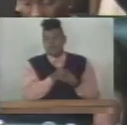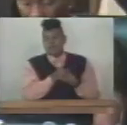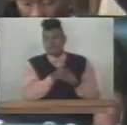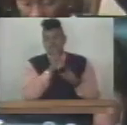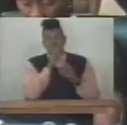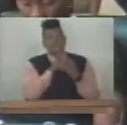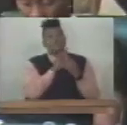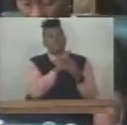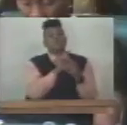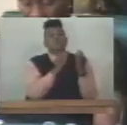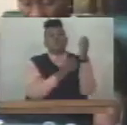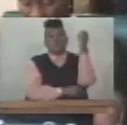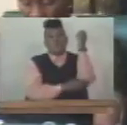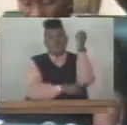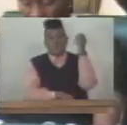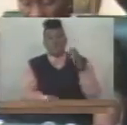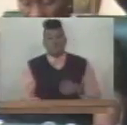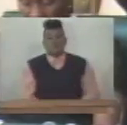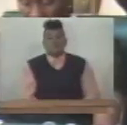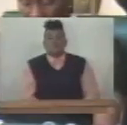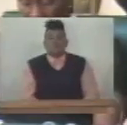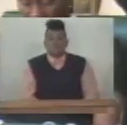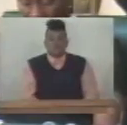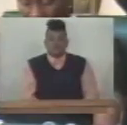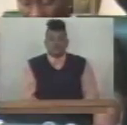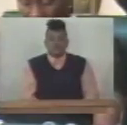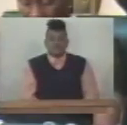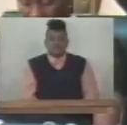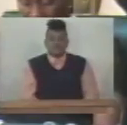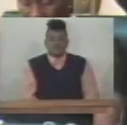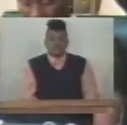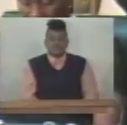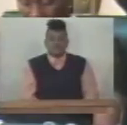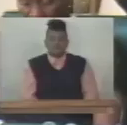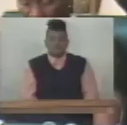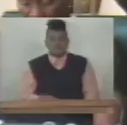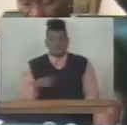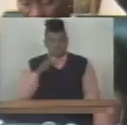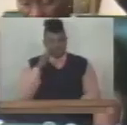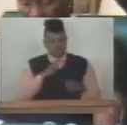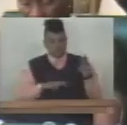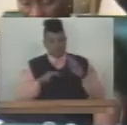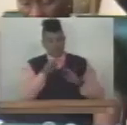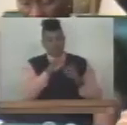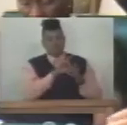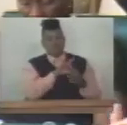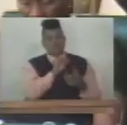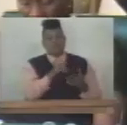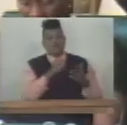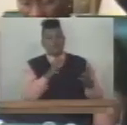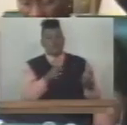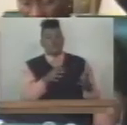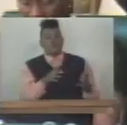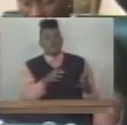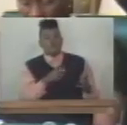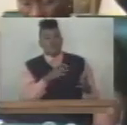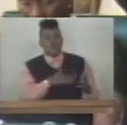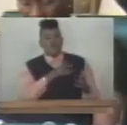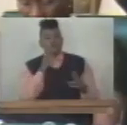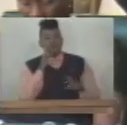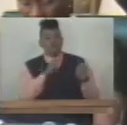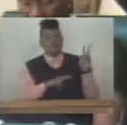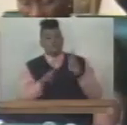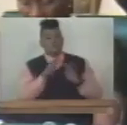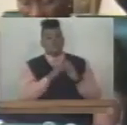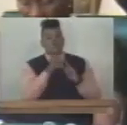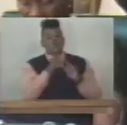poor. And I have studied you in that regard. I have observed how you have